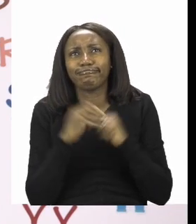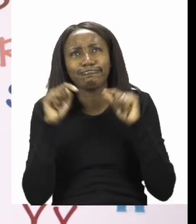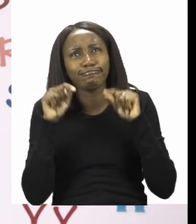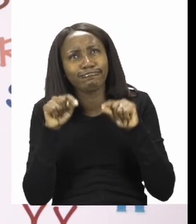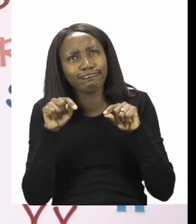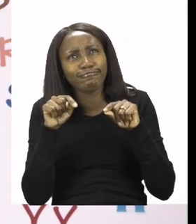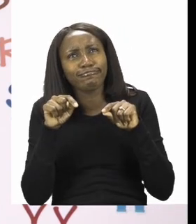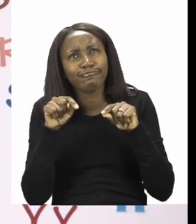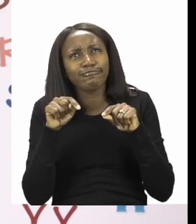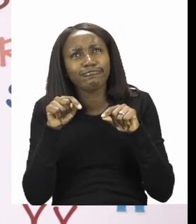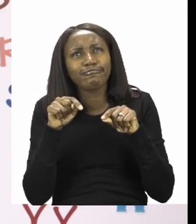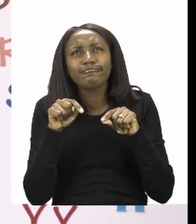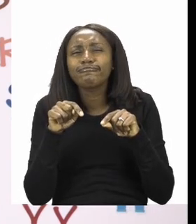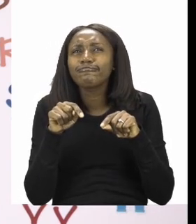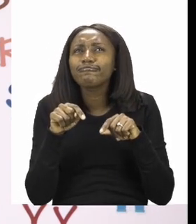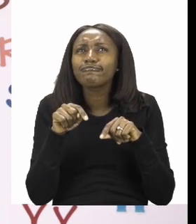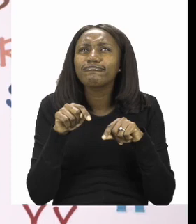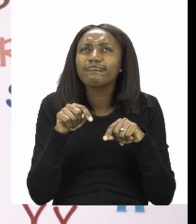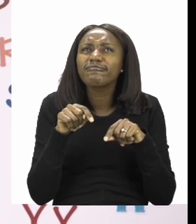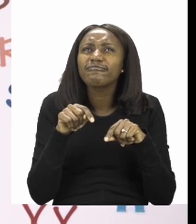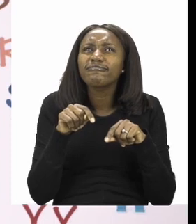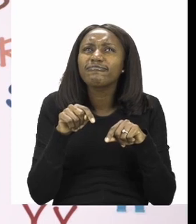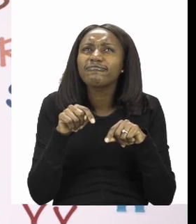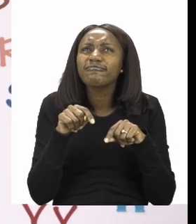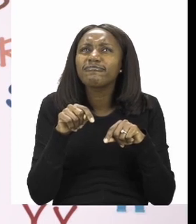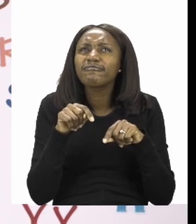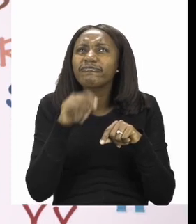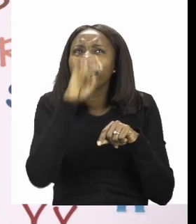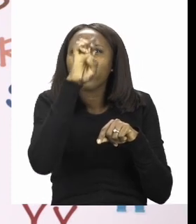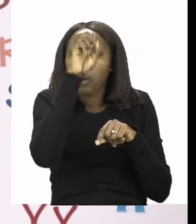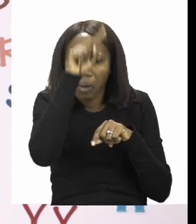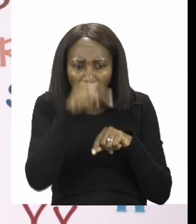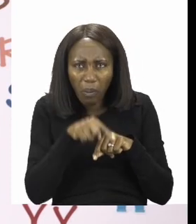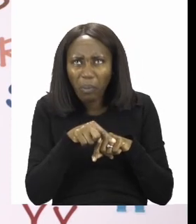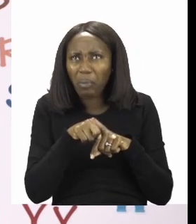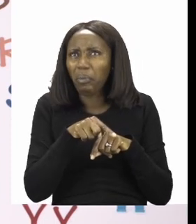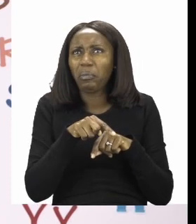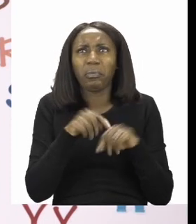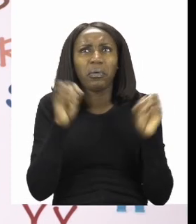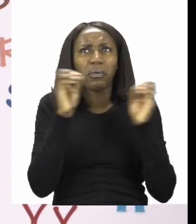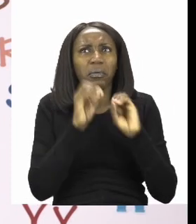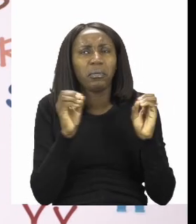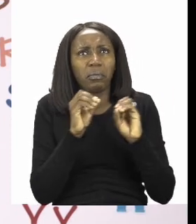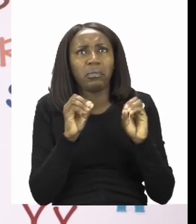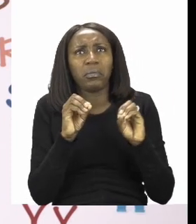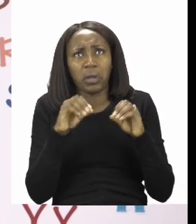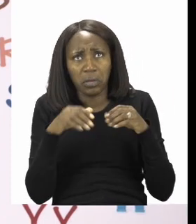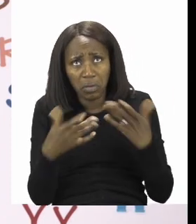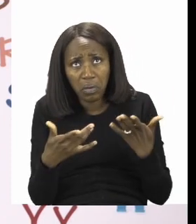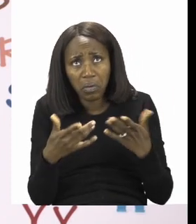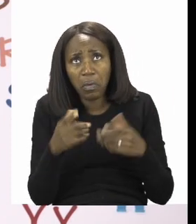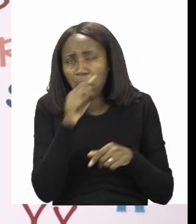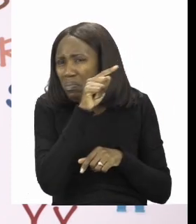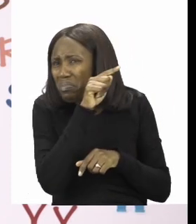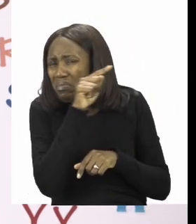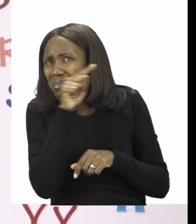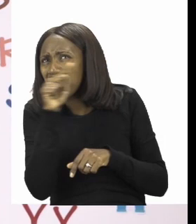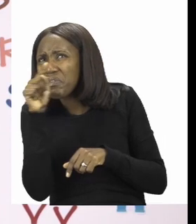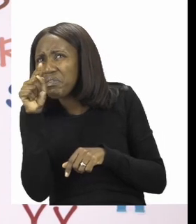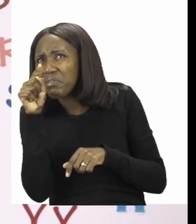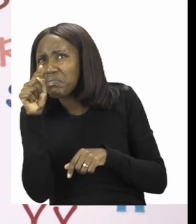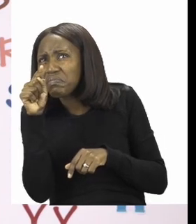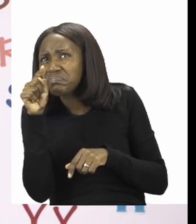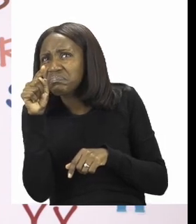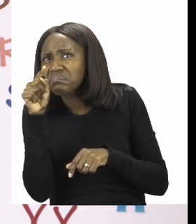looking for our first letter going down, we're going to look for it going across. We have